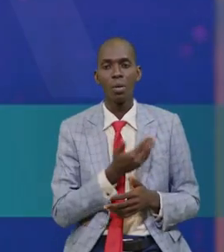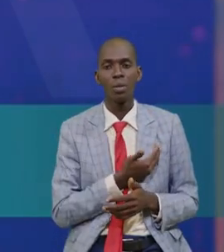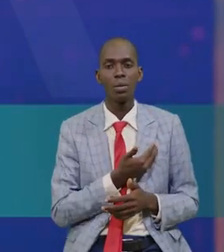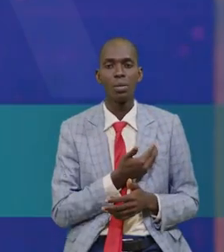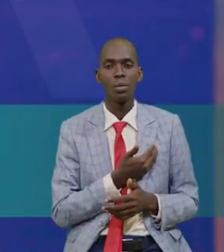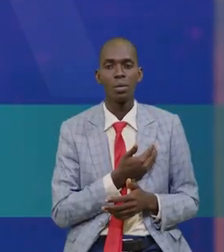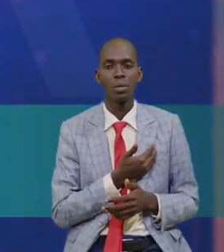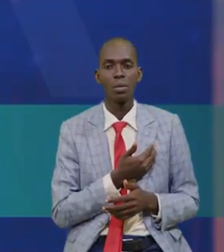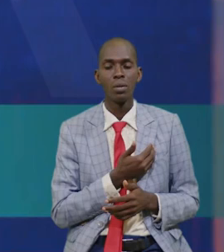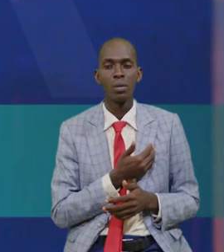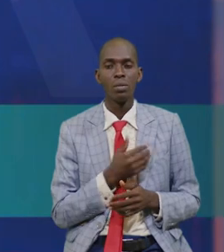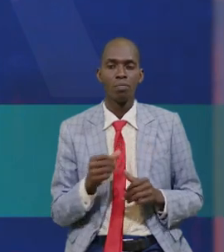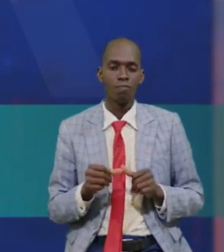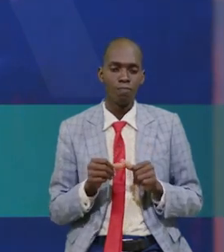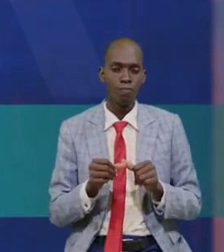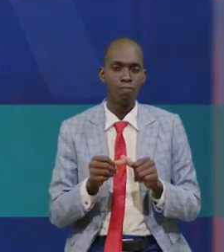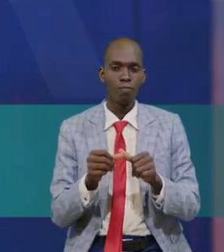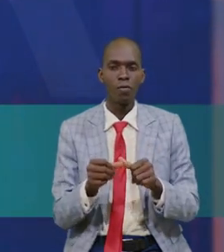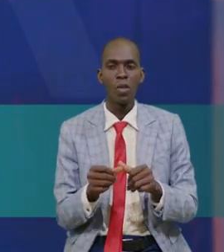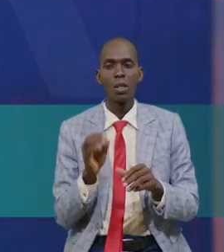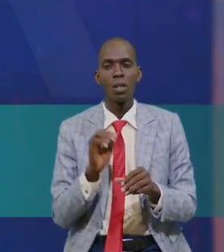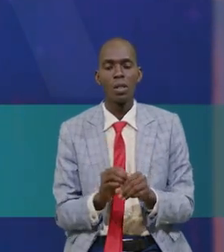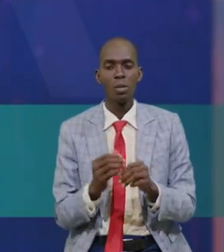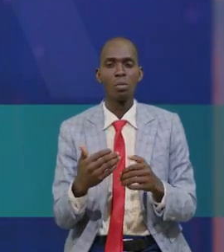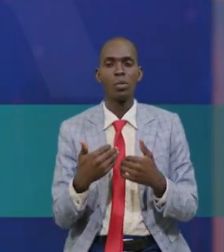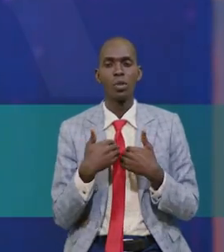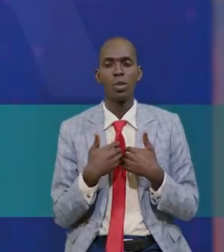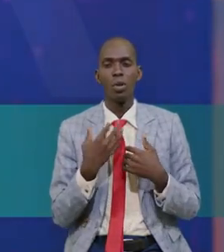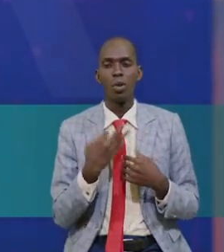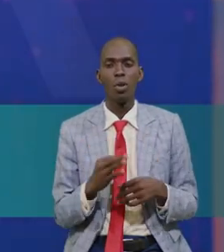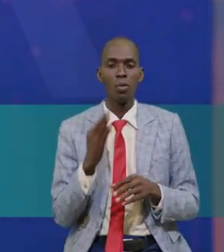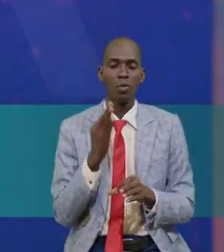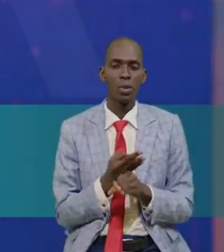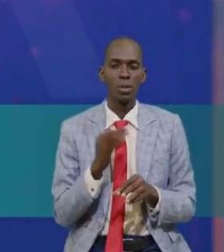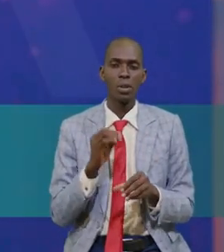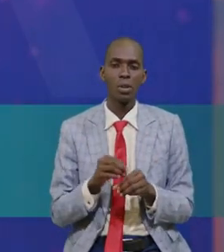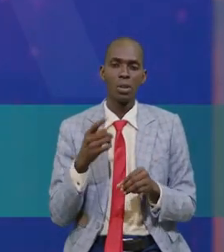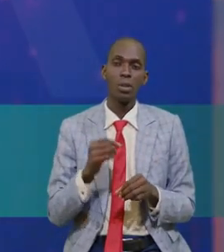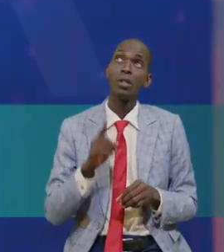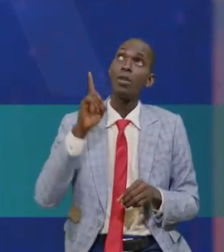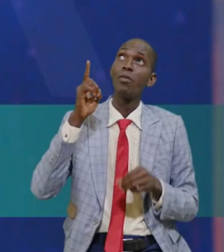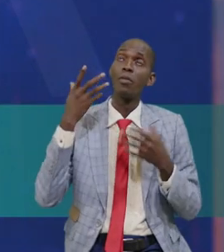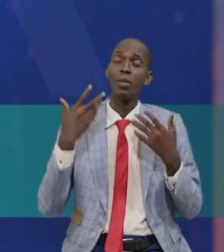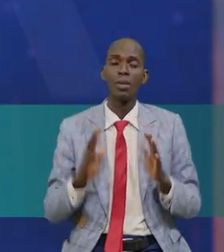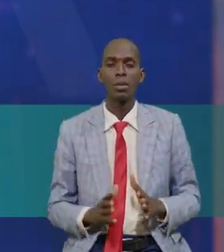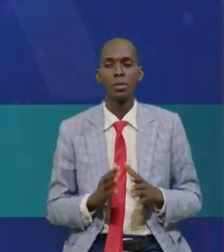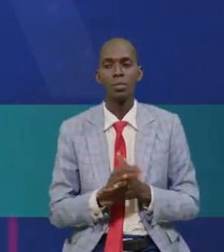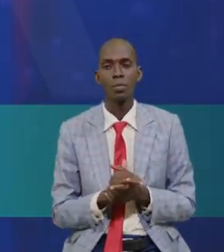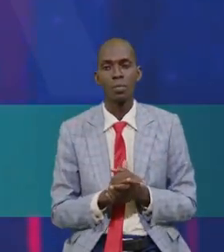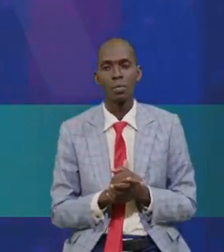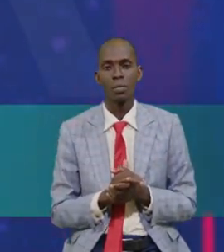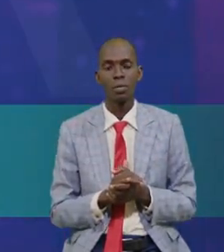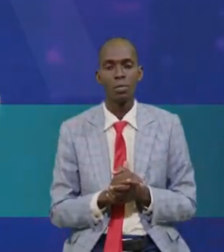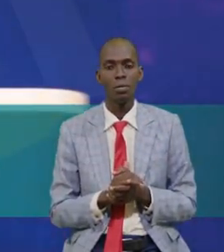our perseverance in possession of faith in the finisher. We're looking at